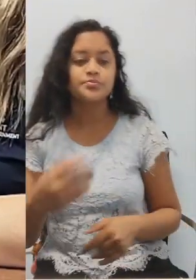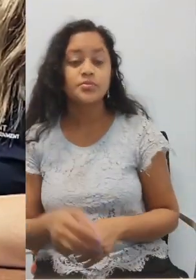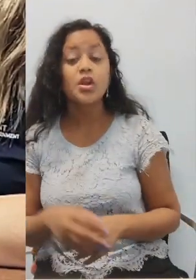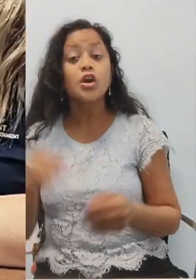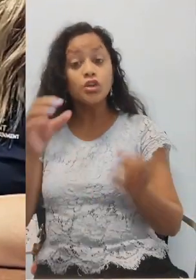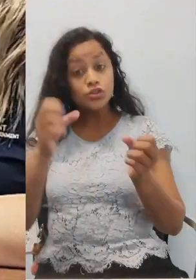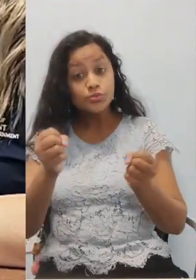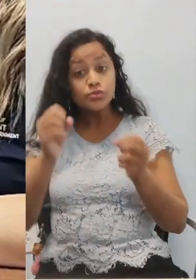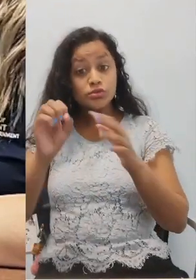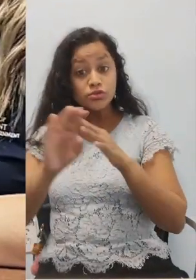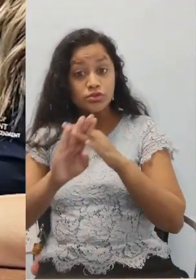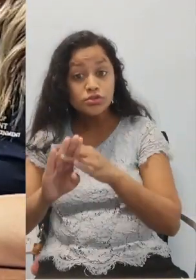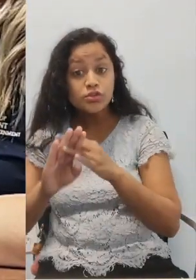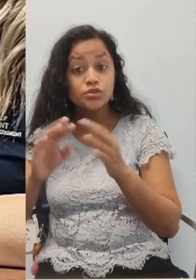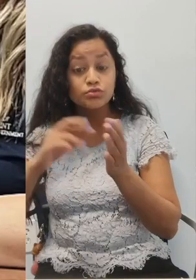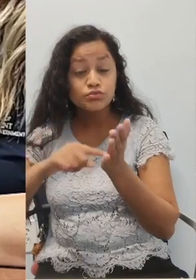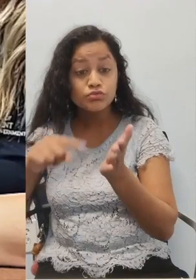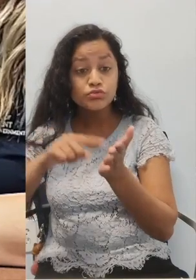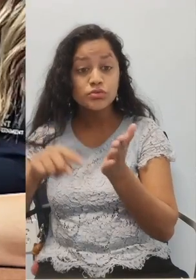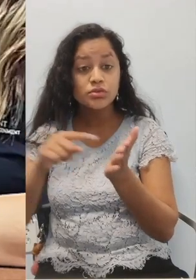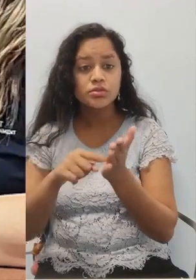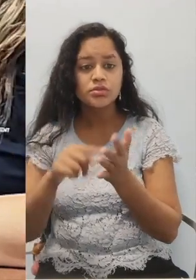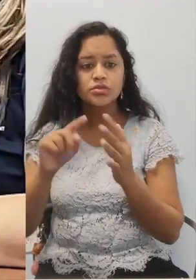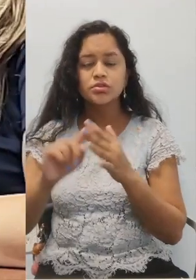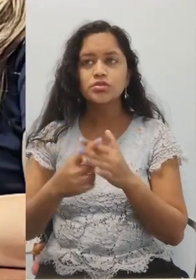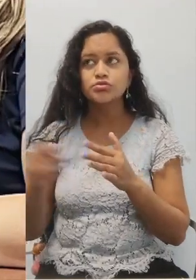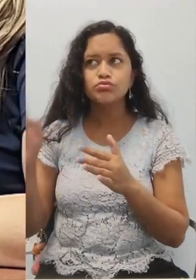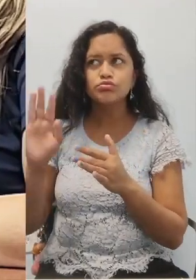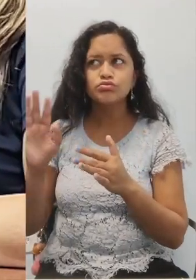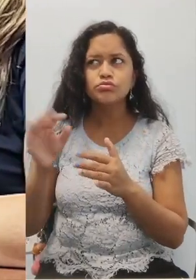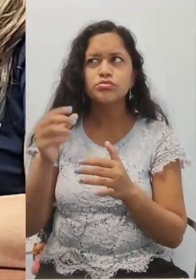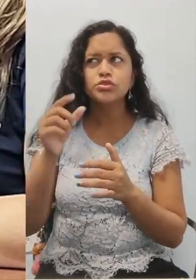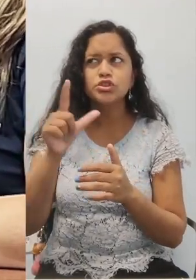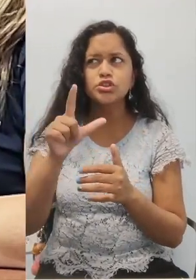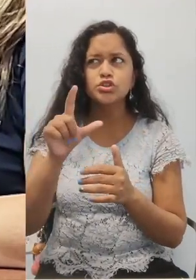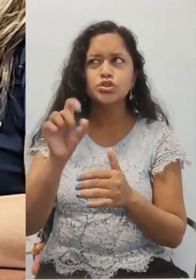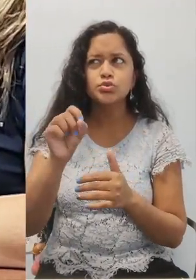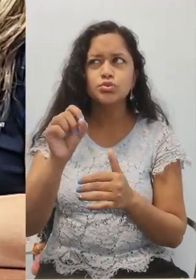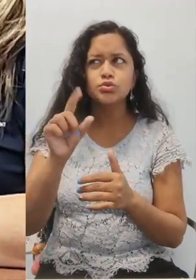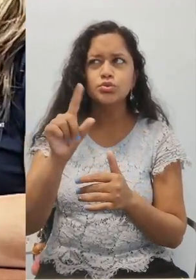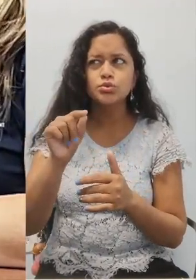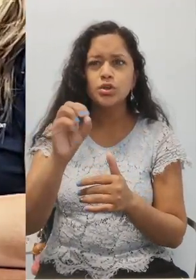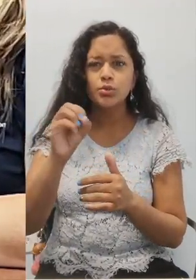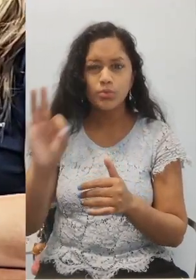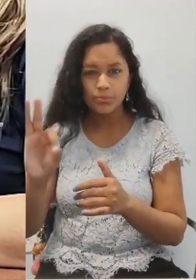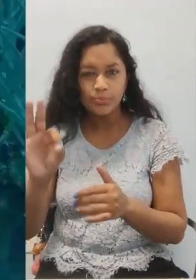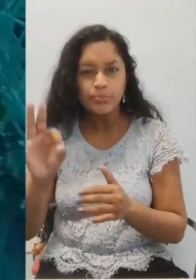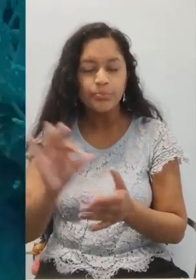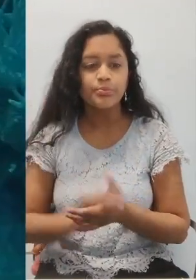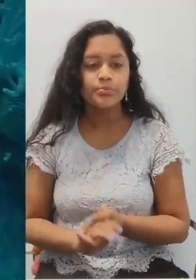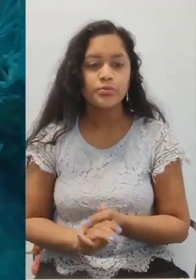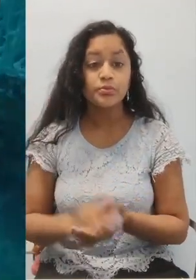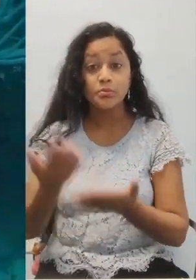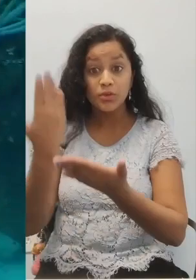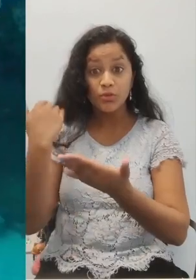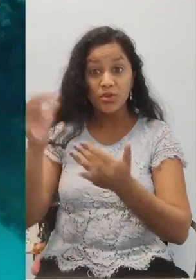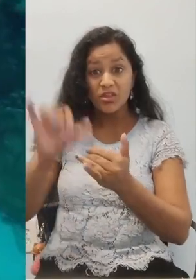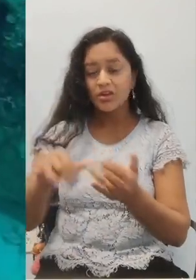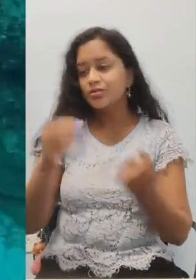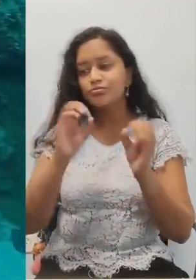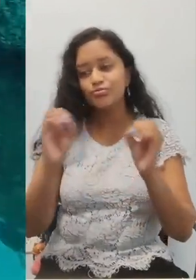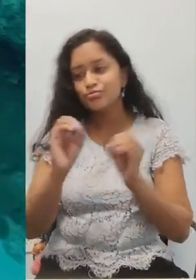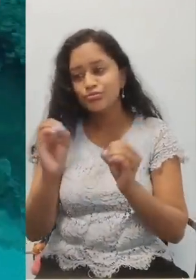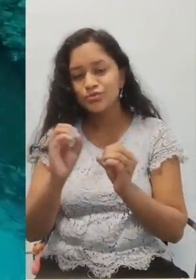does the DOE study sharks? Yeah, so the shark research, organized shark research,